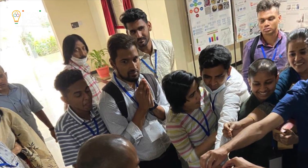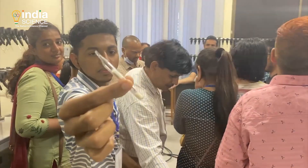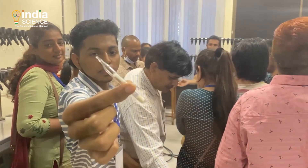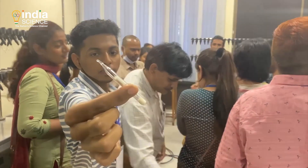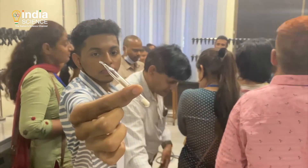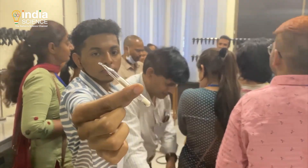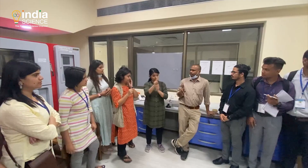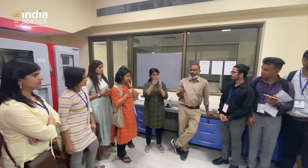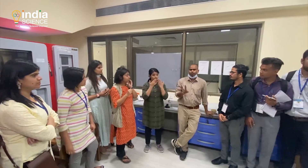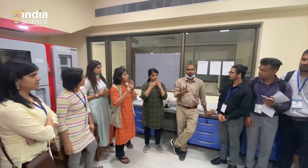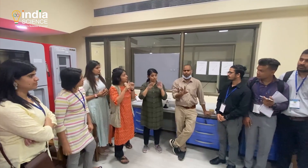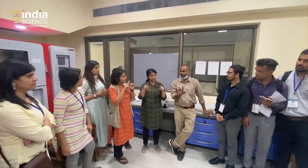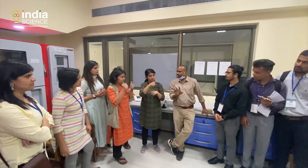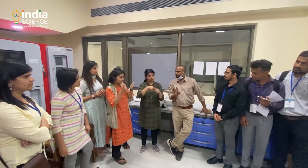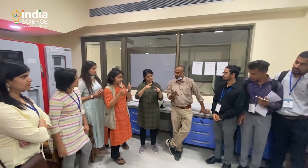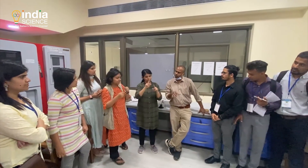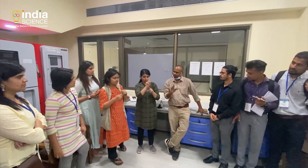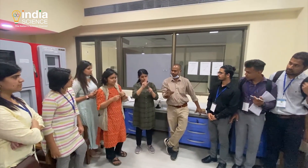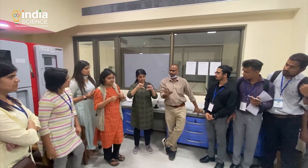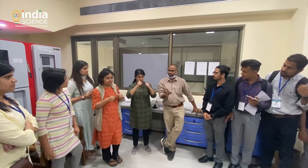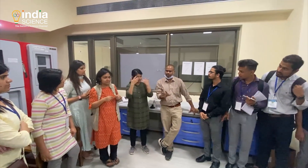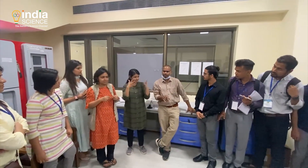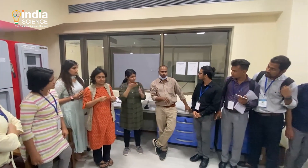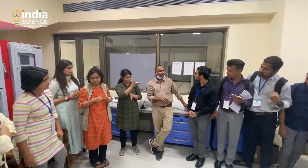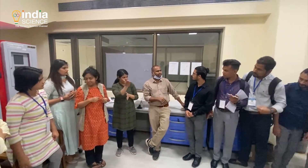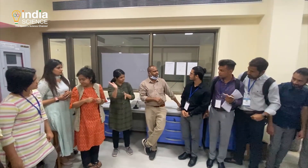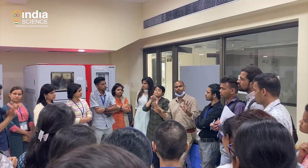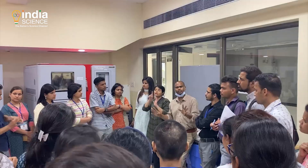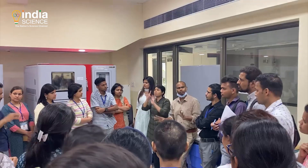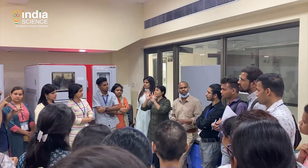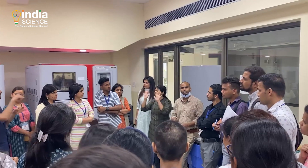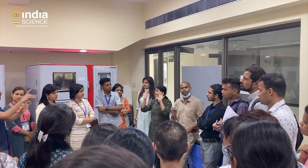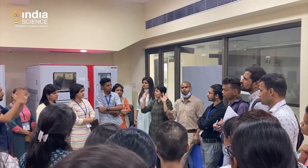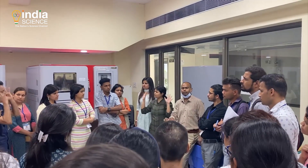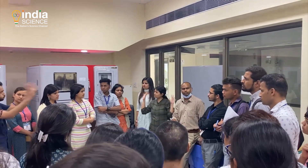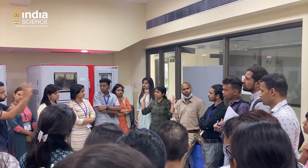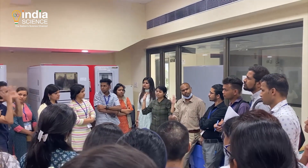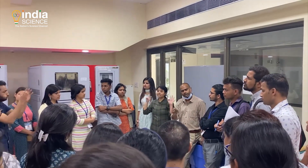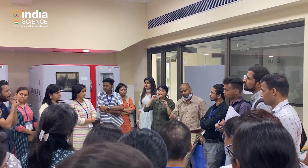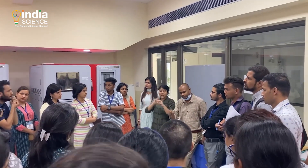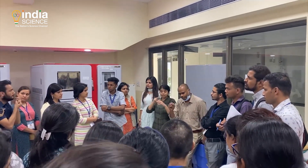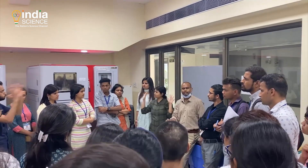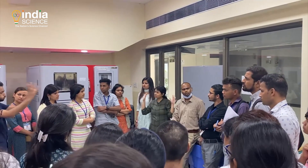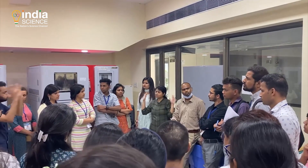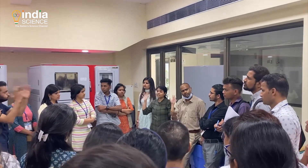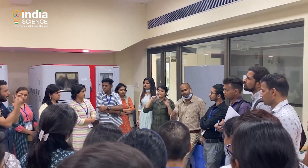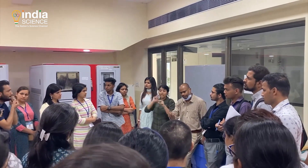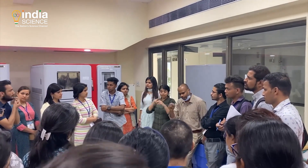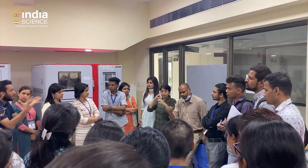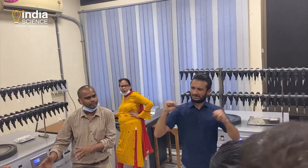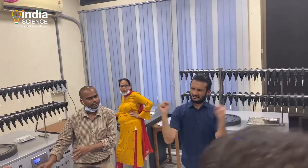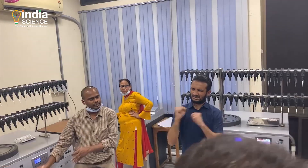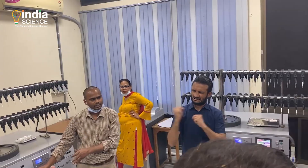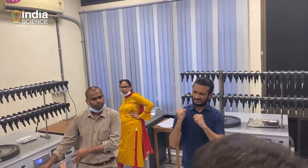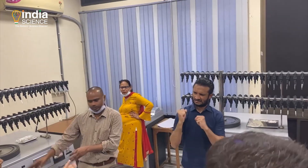around 50 deaf students of dtsil and deaf trainee teachers affiliated with haryana welfare society